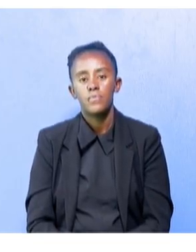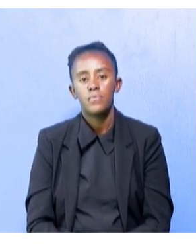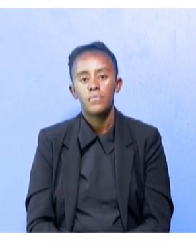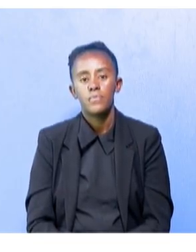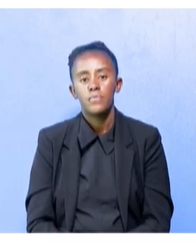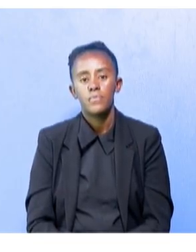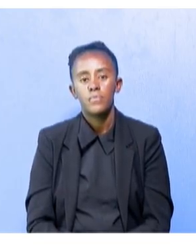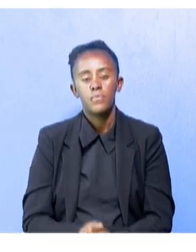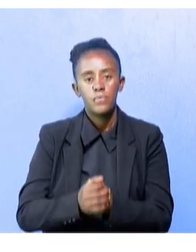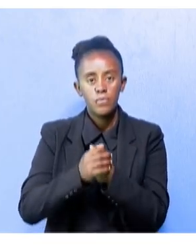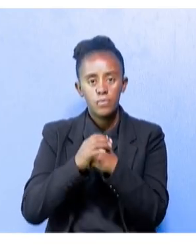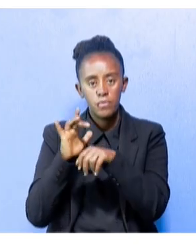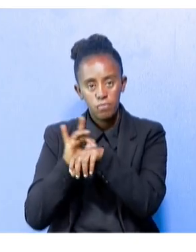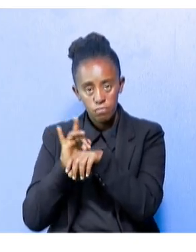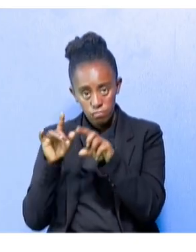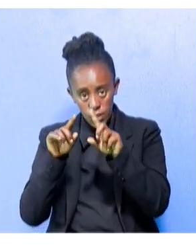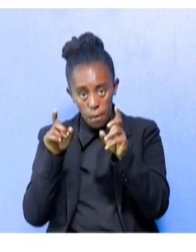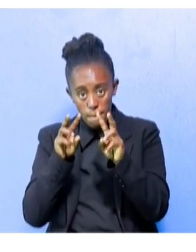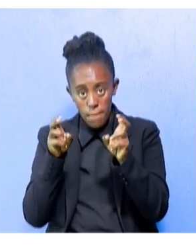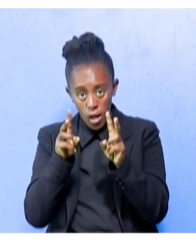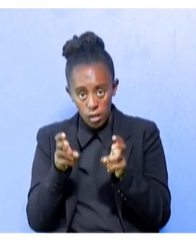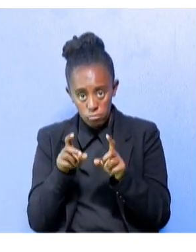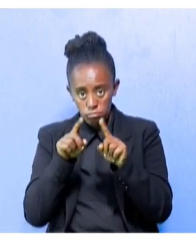in brackets